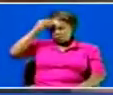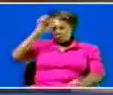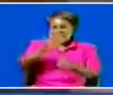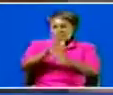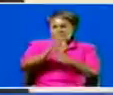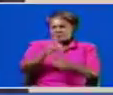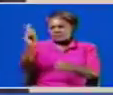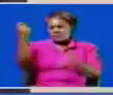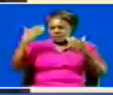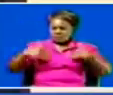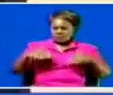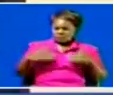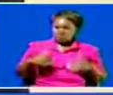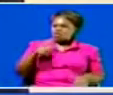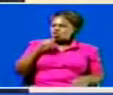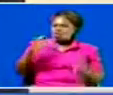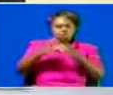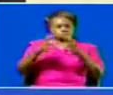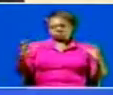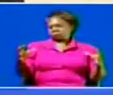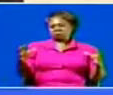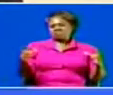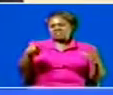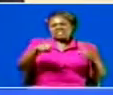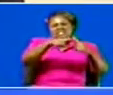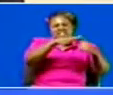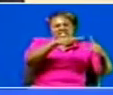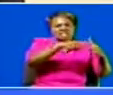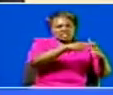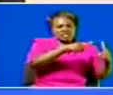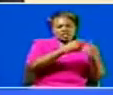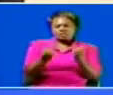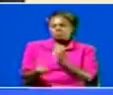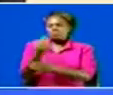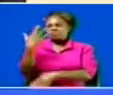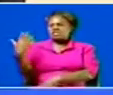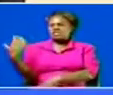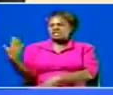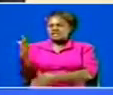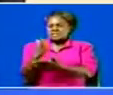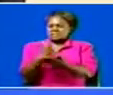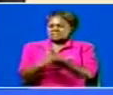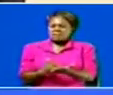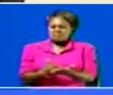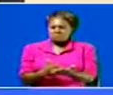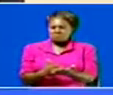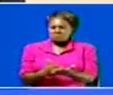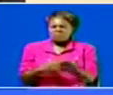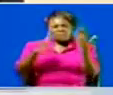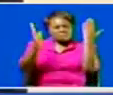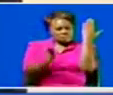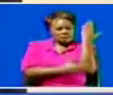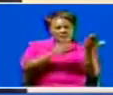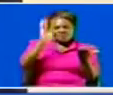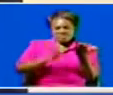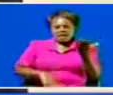of Kenyans. It is not expansion, it's called massification. We created things, some of them that are worse than a glorified